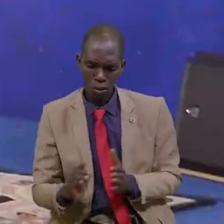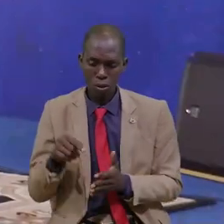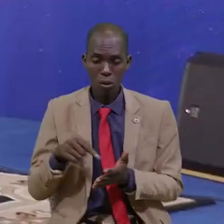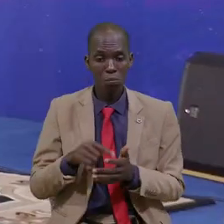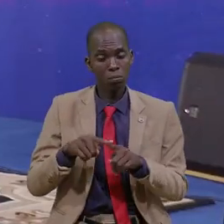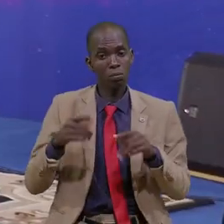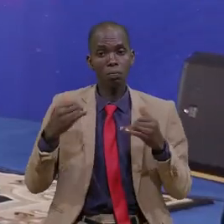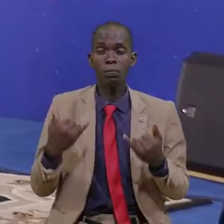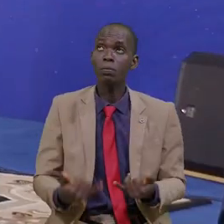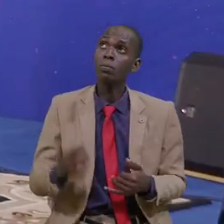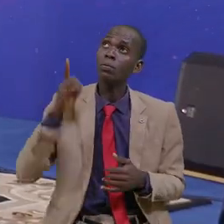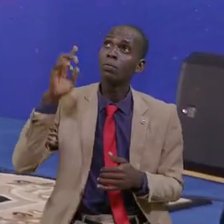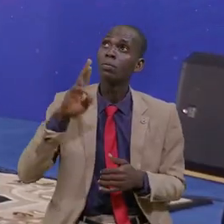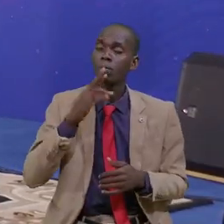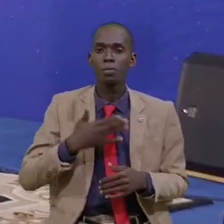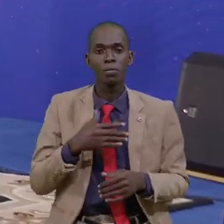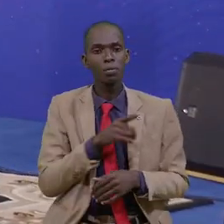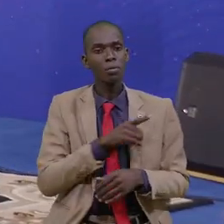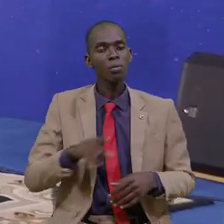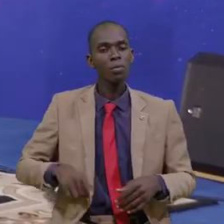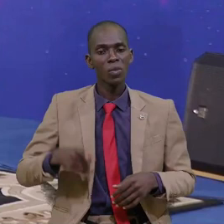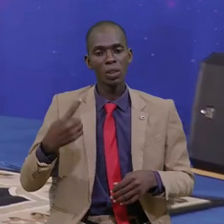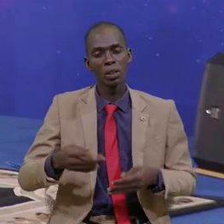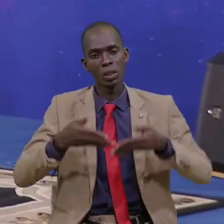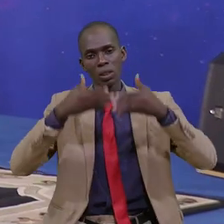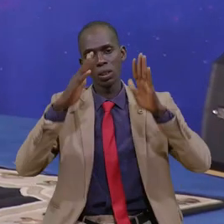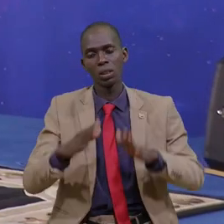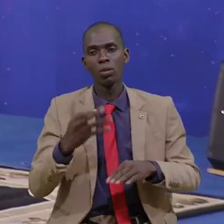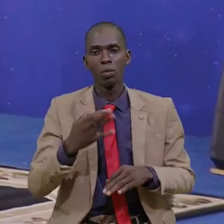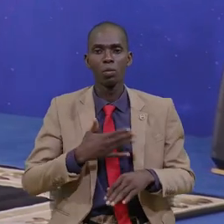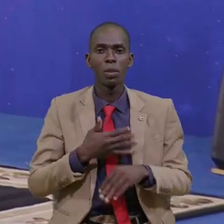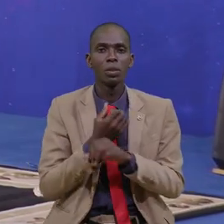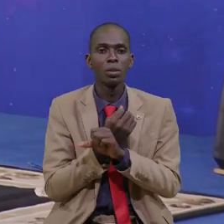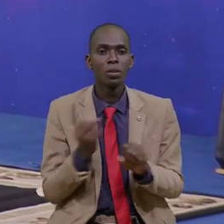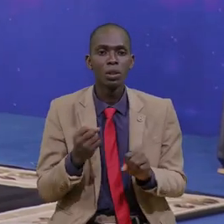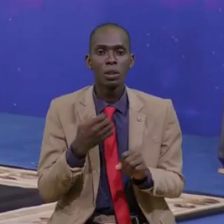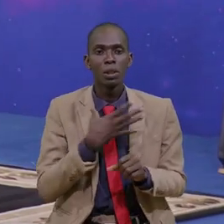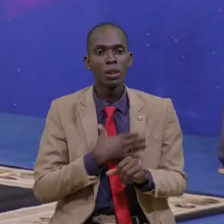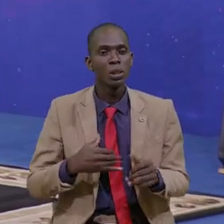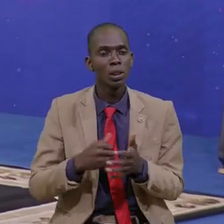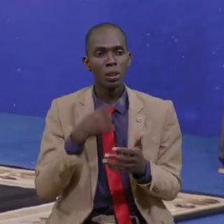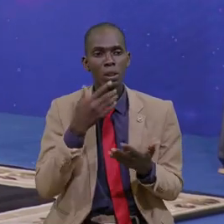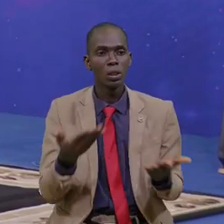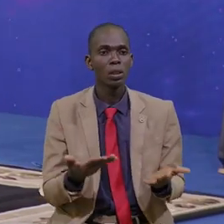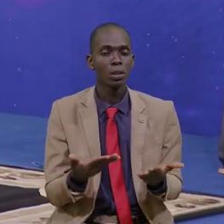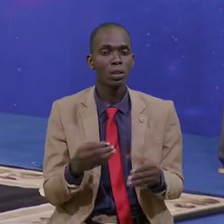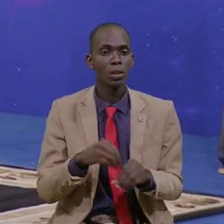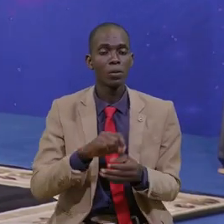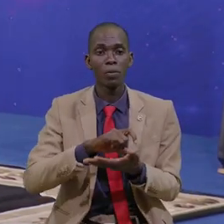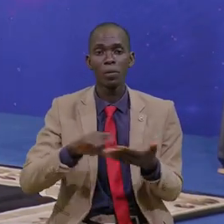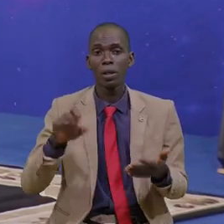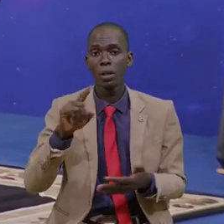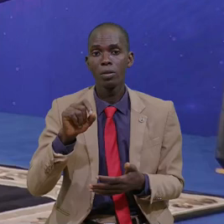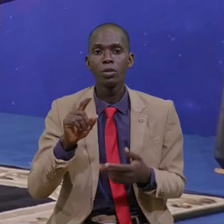the captain of my salvation. It says to the glory of God the Father, the